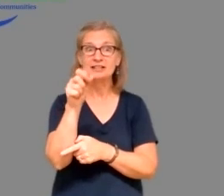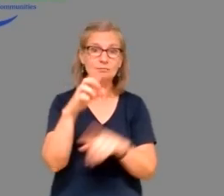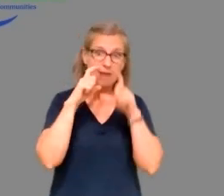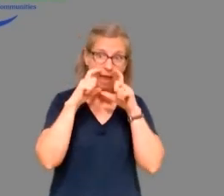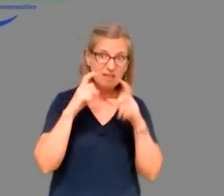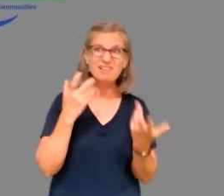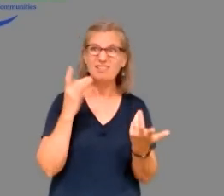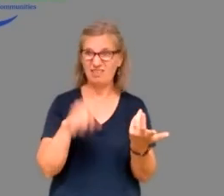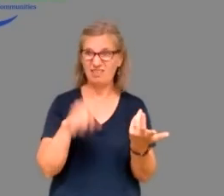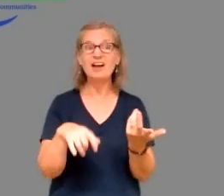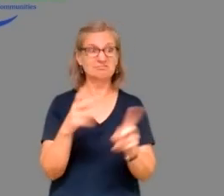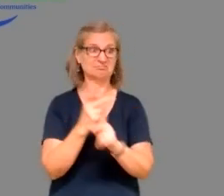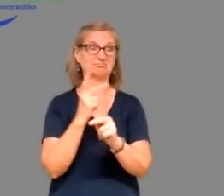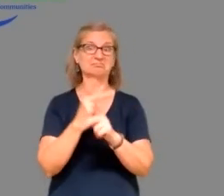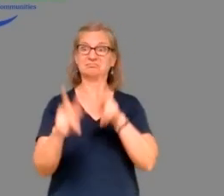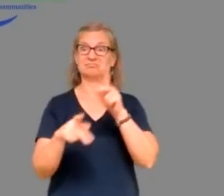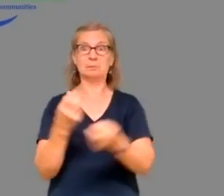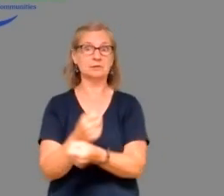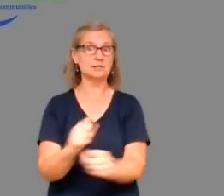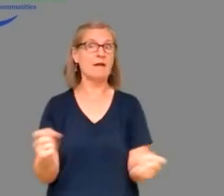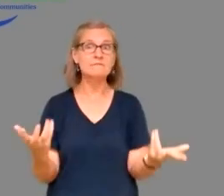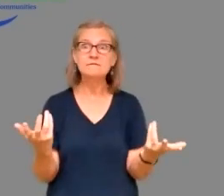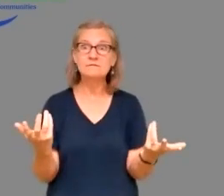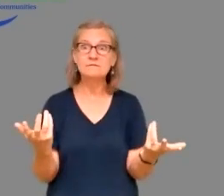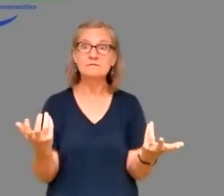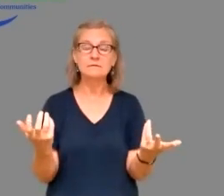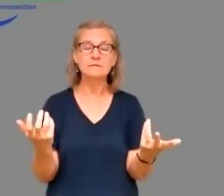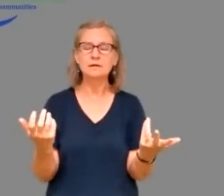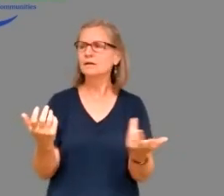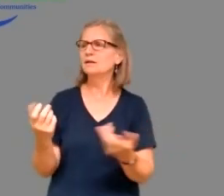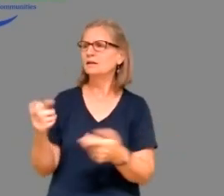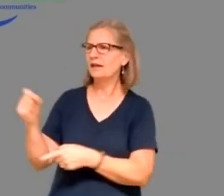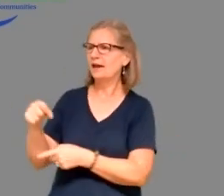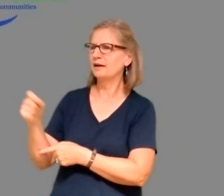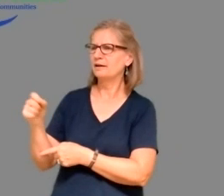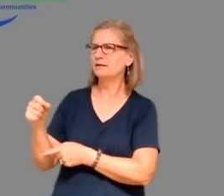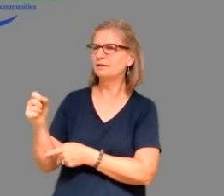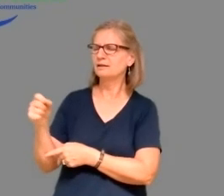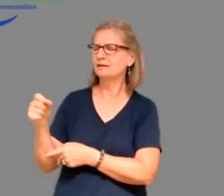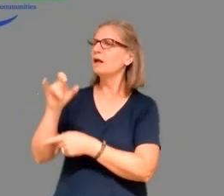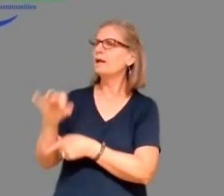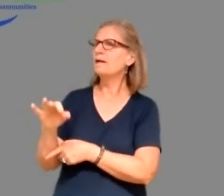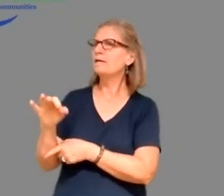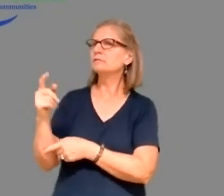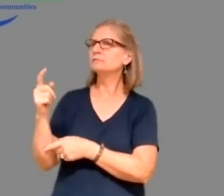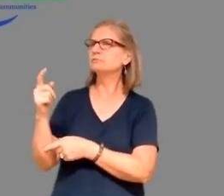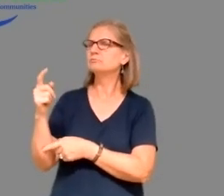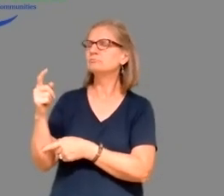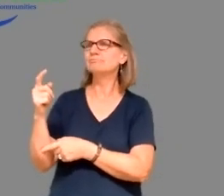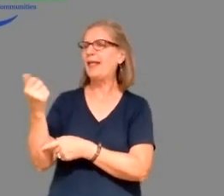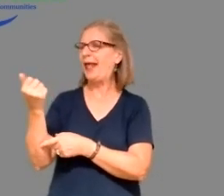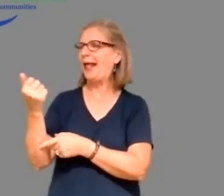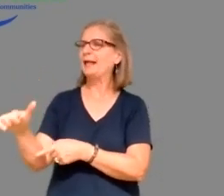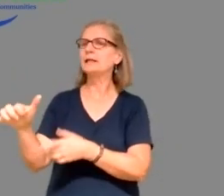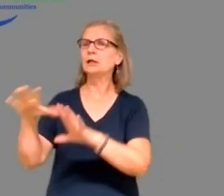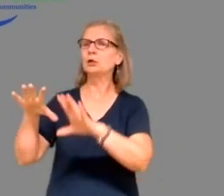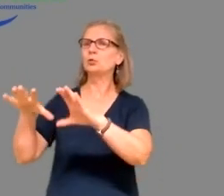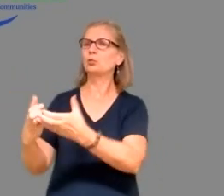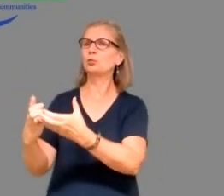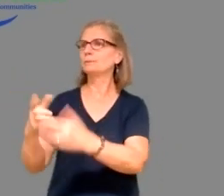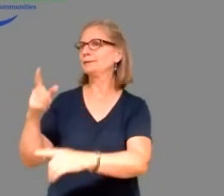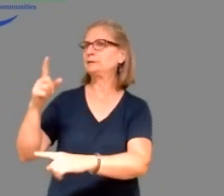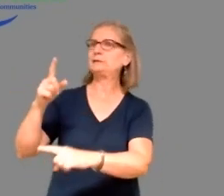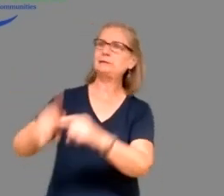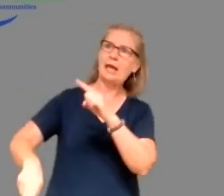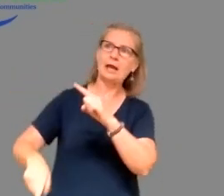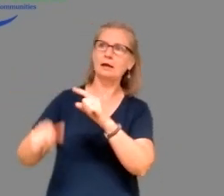mean, there's anybody that's going to have a hard time maintaining a lot of the advice that we give for staying